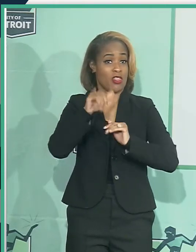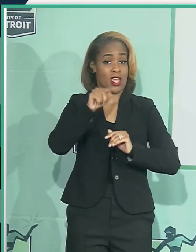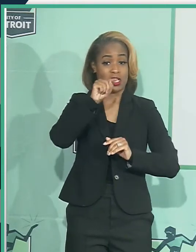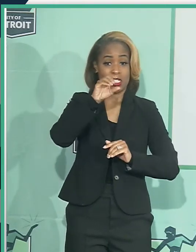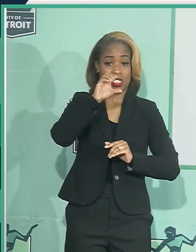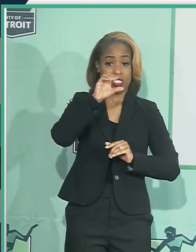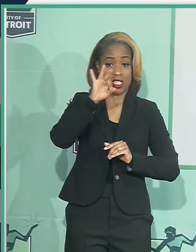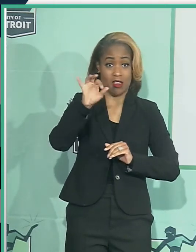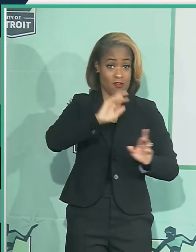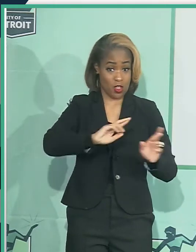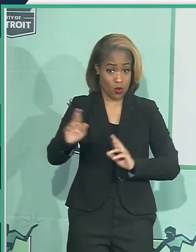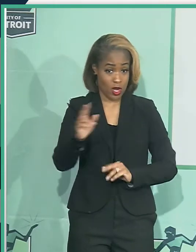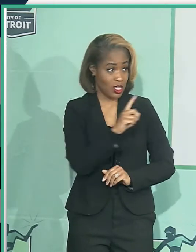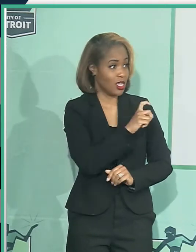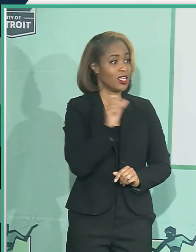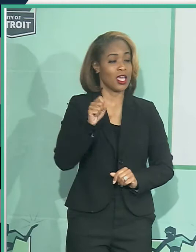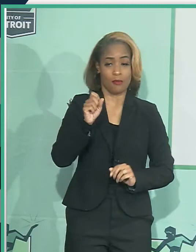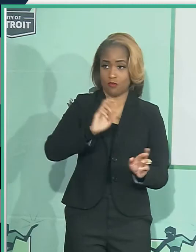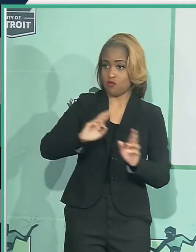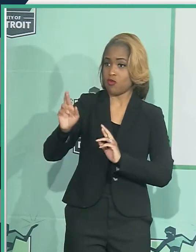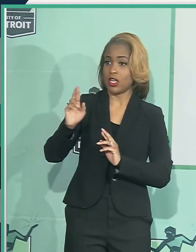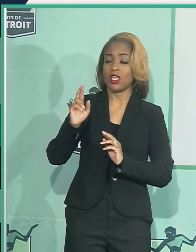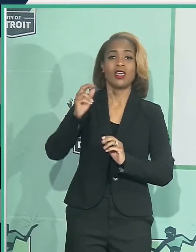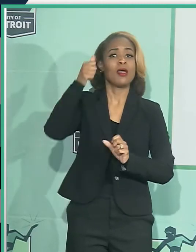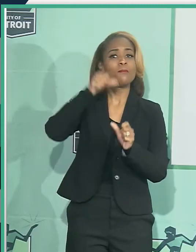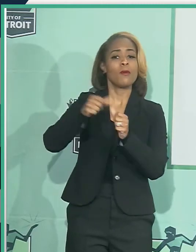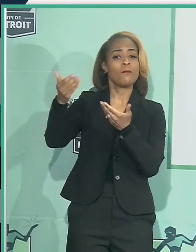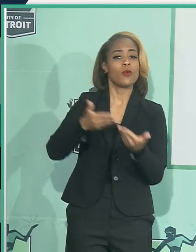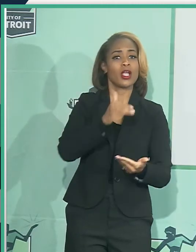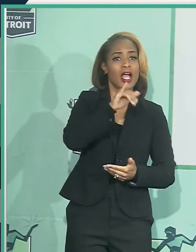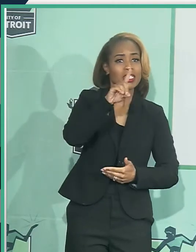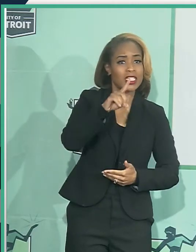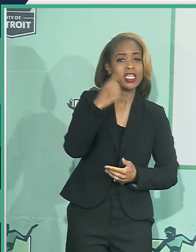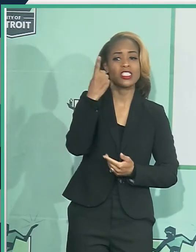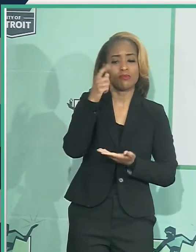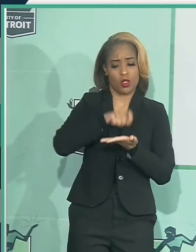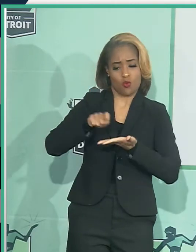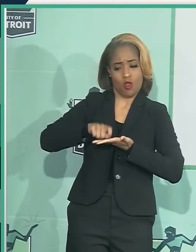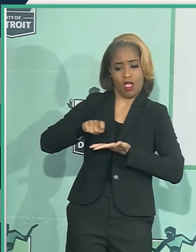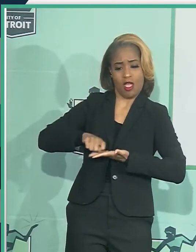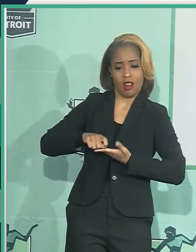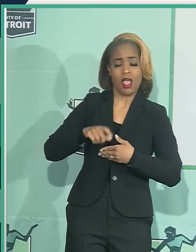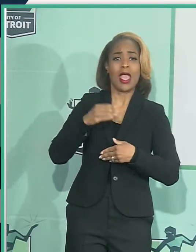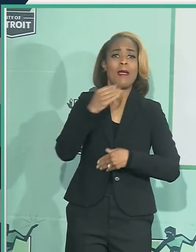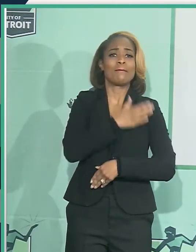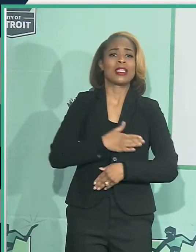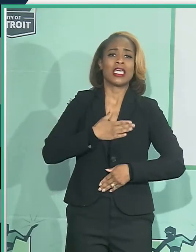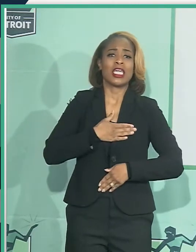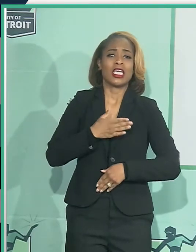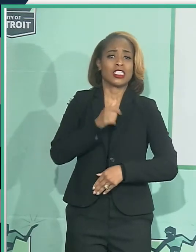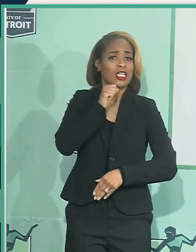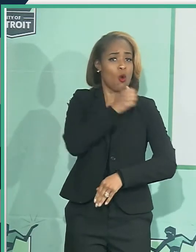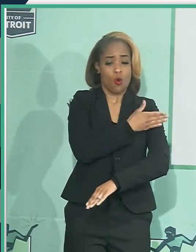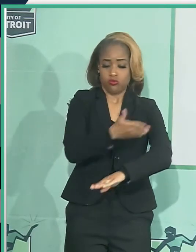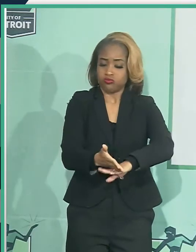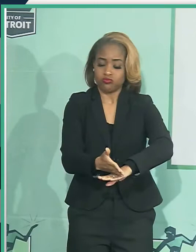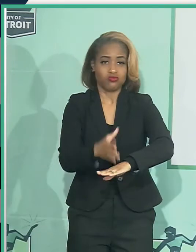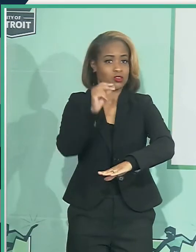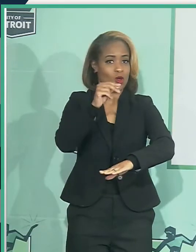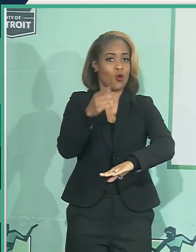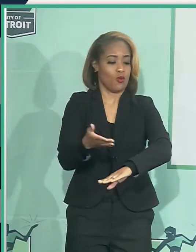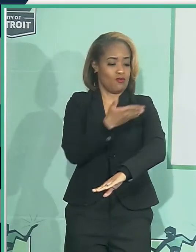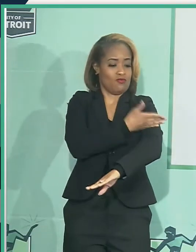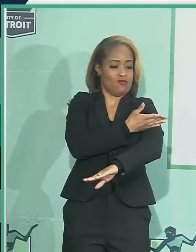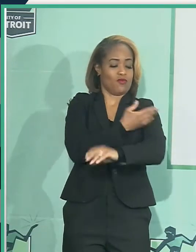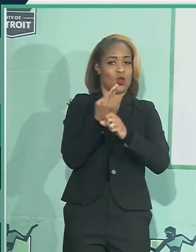to go. Just remember to bring an ID, a pen, something to write on, and please wear a short sleeve shirt. That will